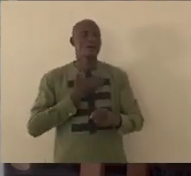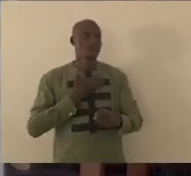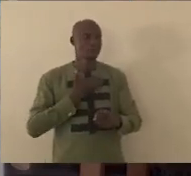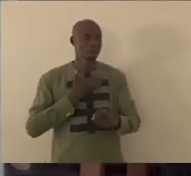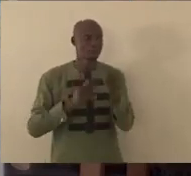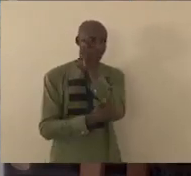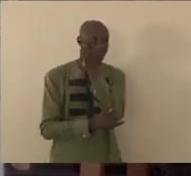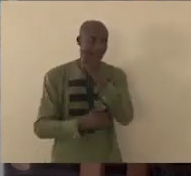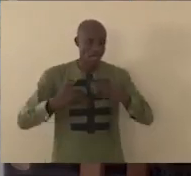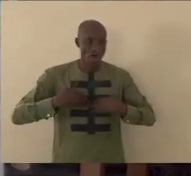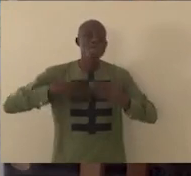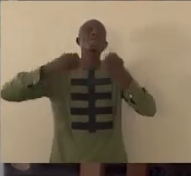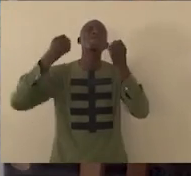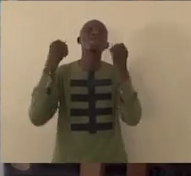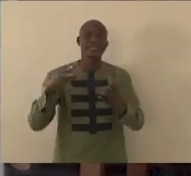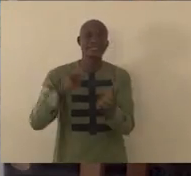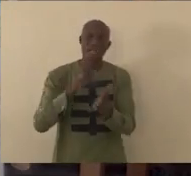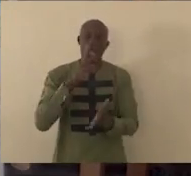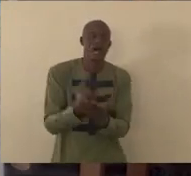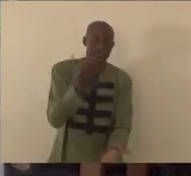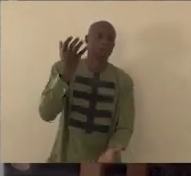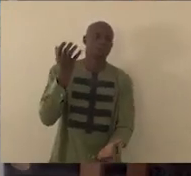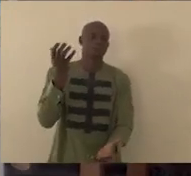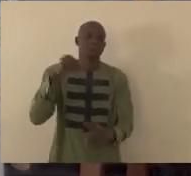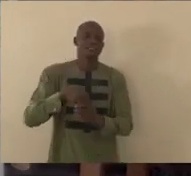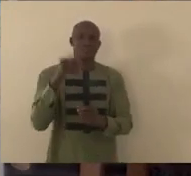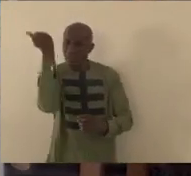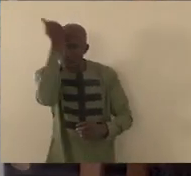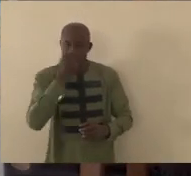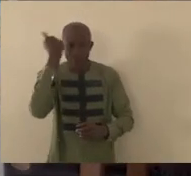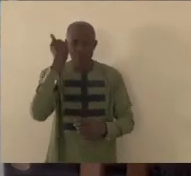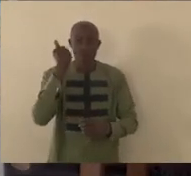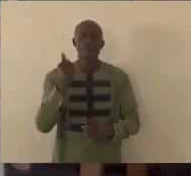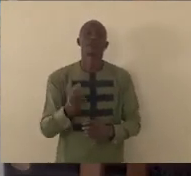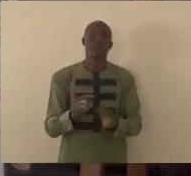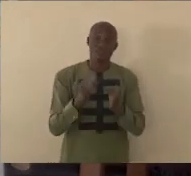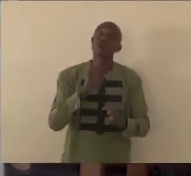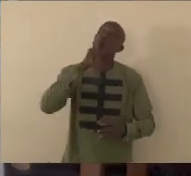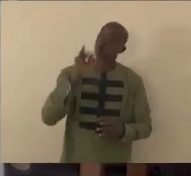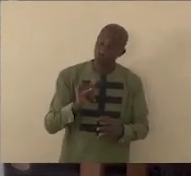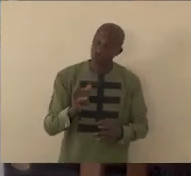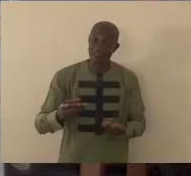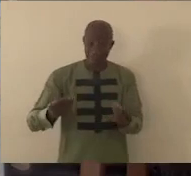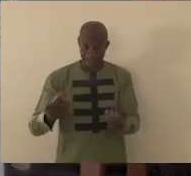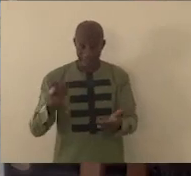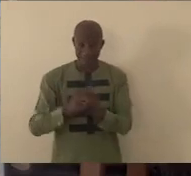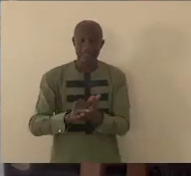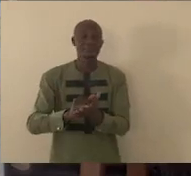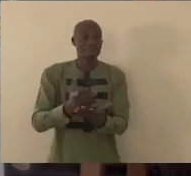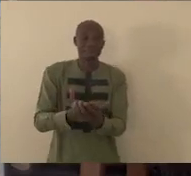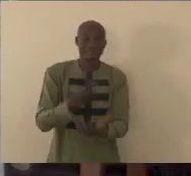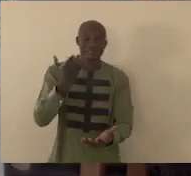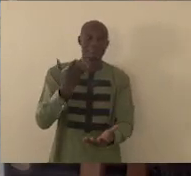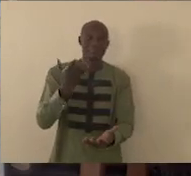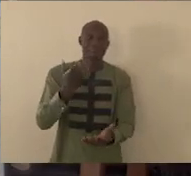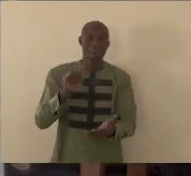highest number of billionaires in Africa? And if indeed a land so richly endowed by the Almighty